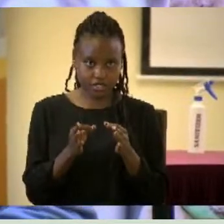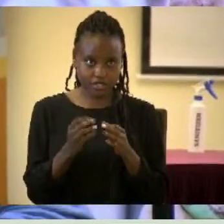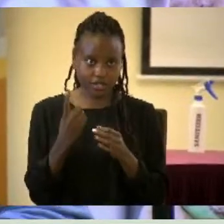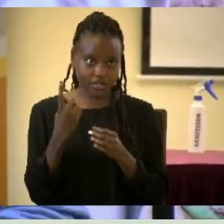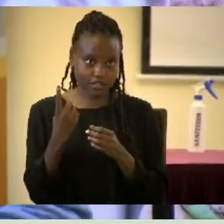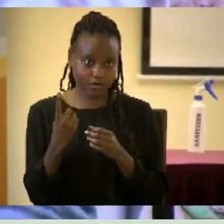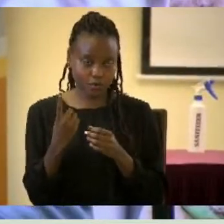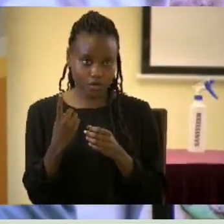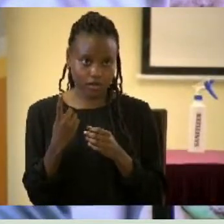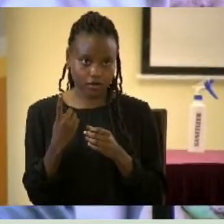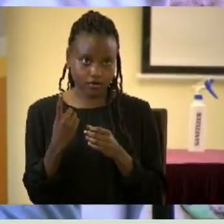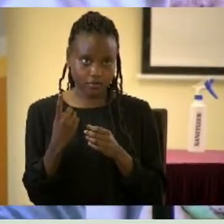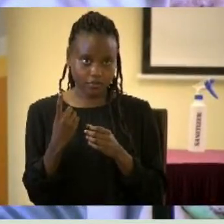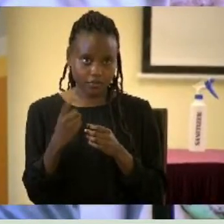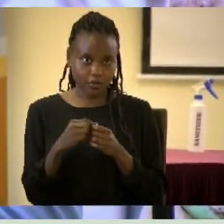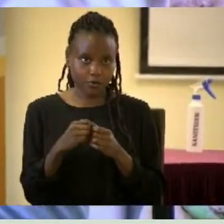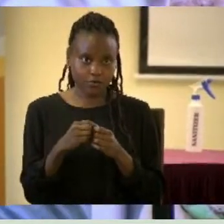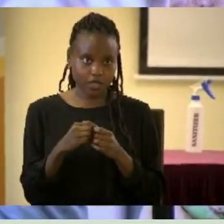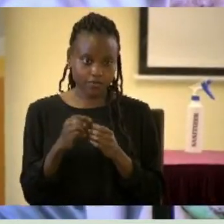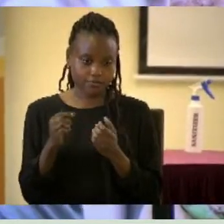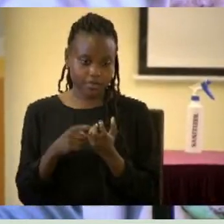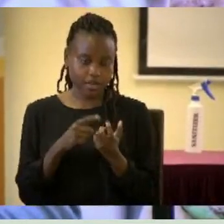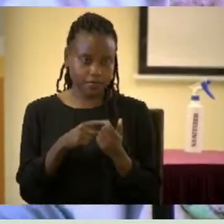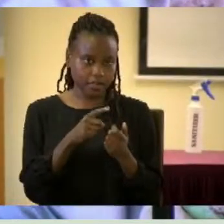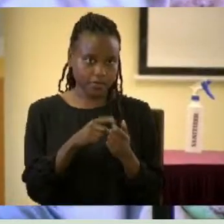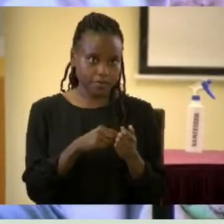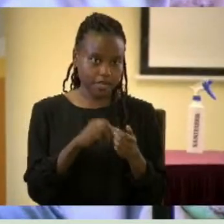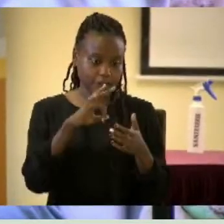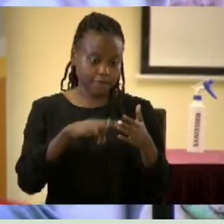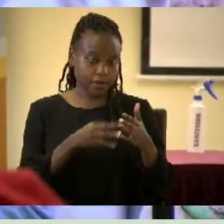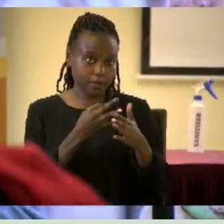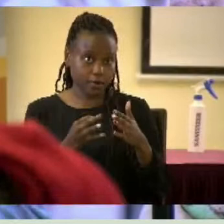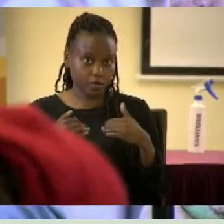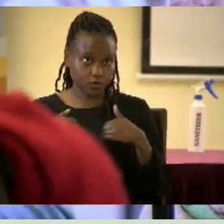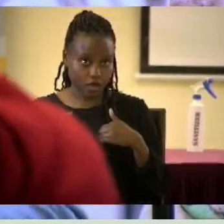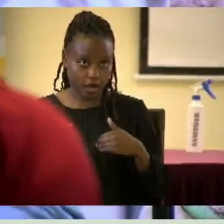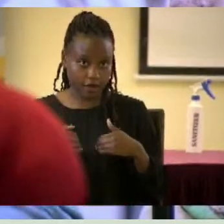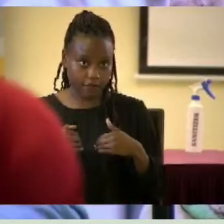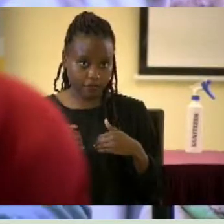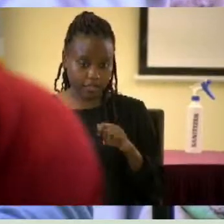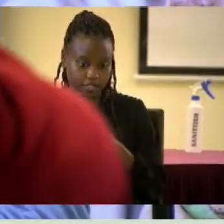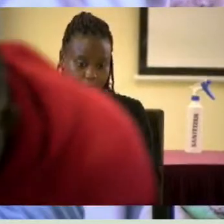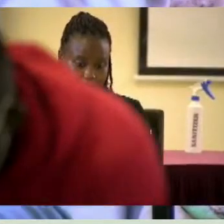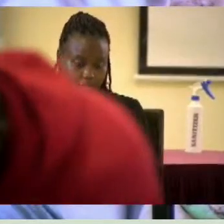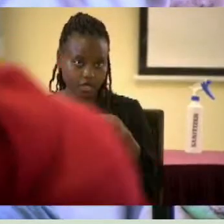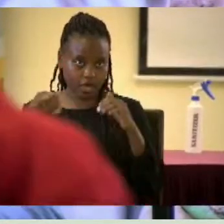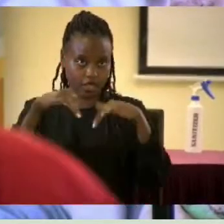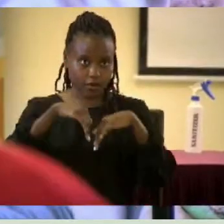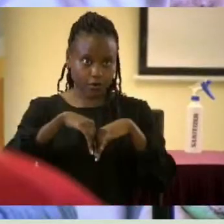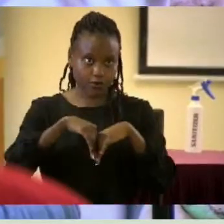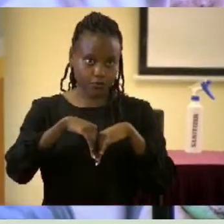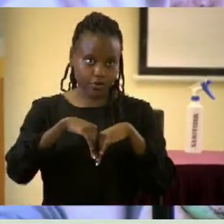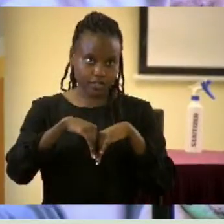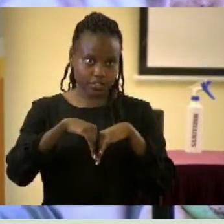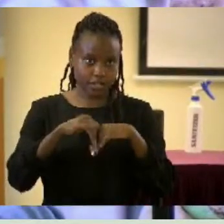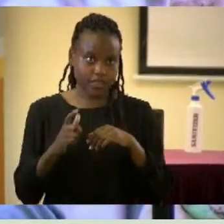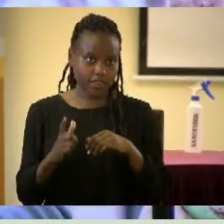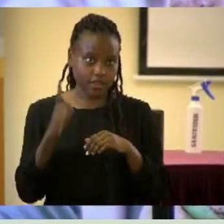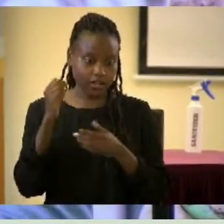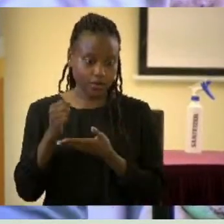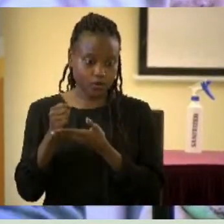the several legal frameworks that make this conference and legal aid in